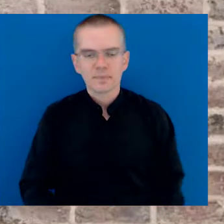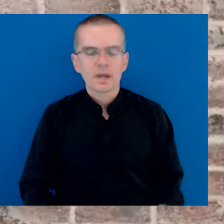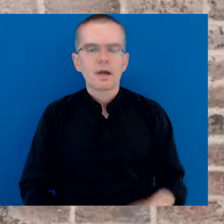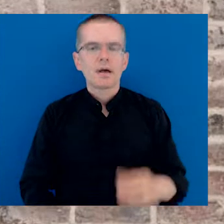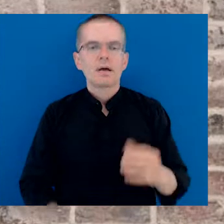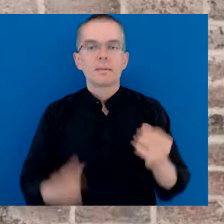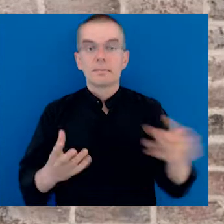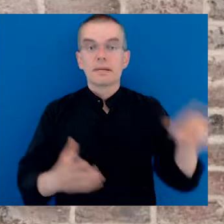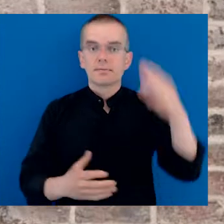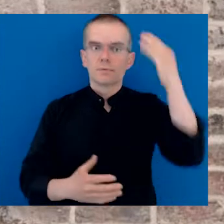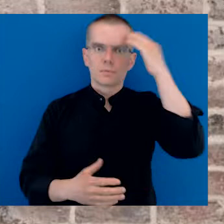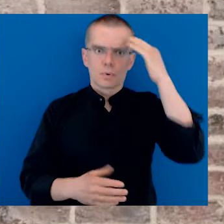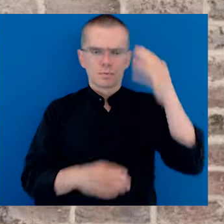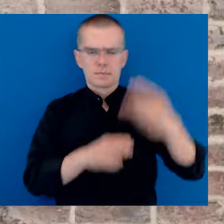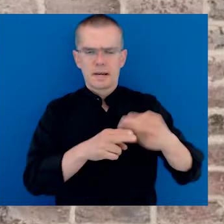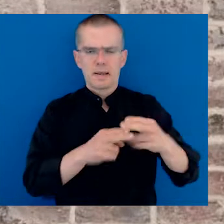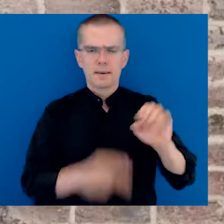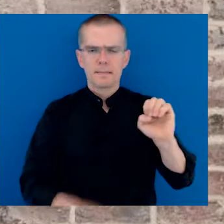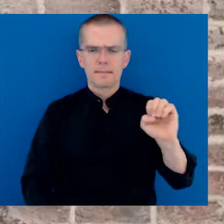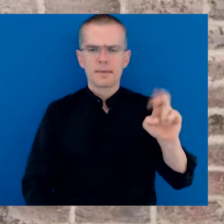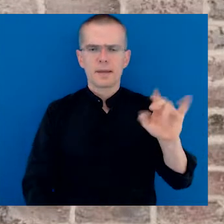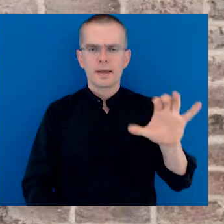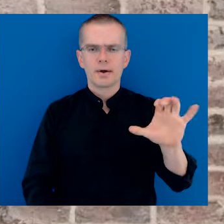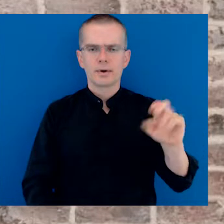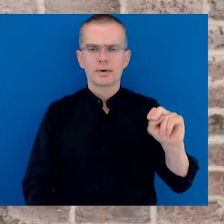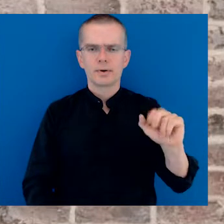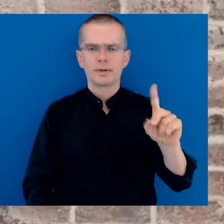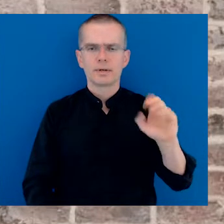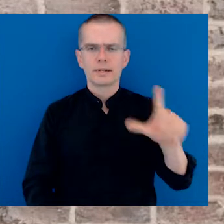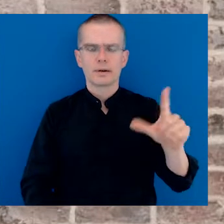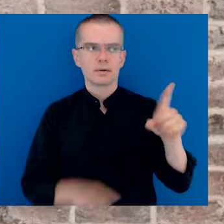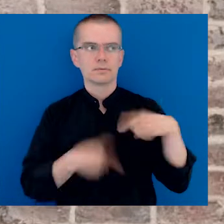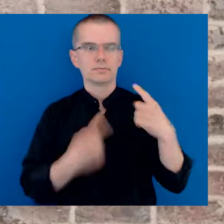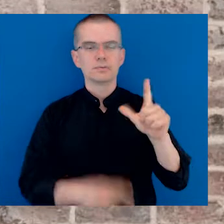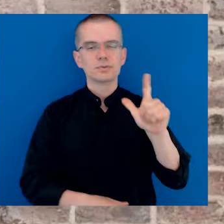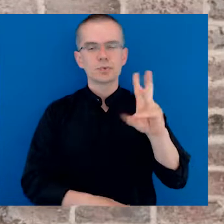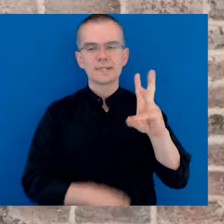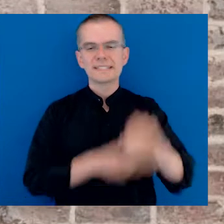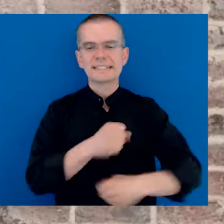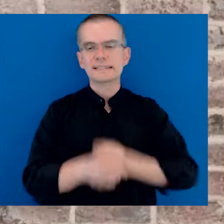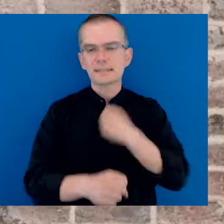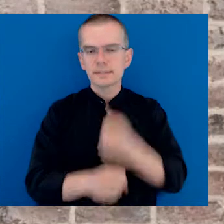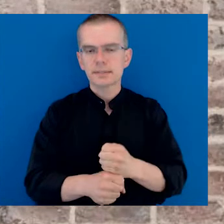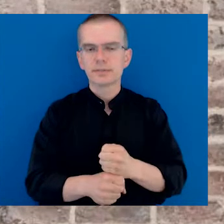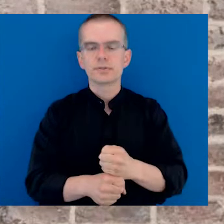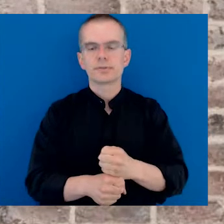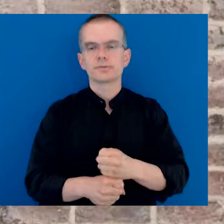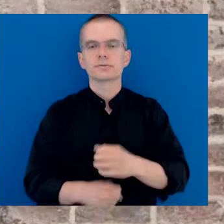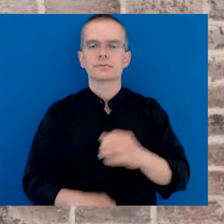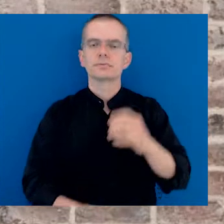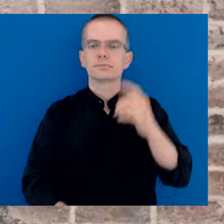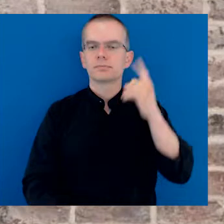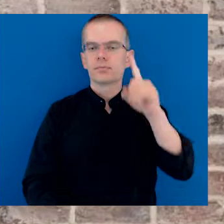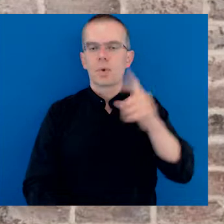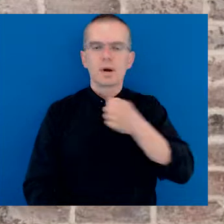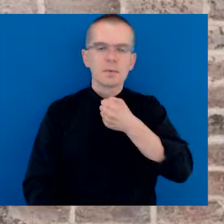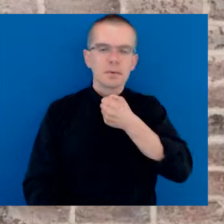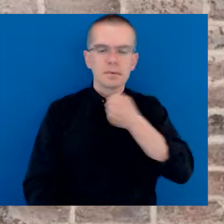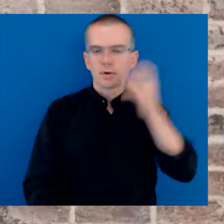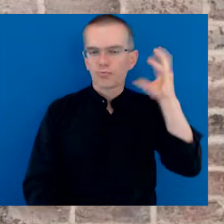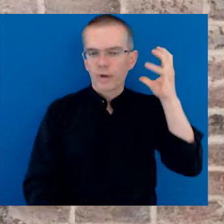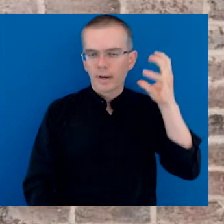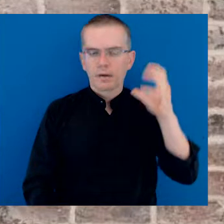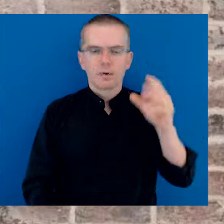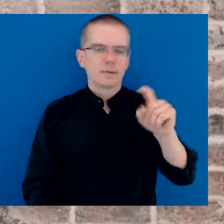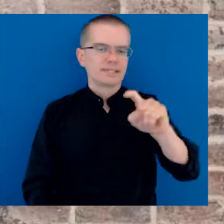heard of Eric Nadel, who is in his 26th year as the lead voice on the Texas Rangers